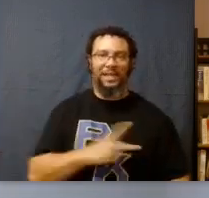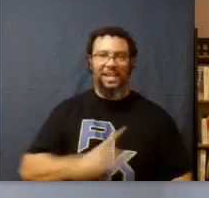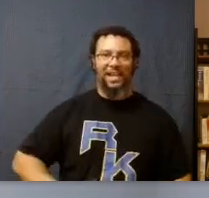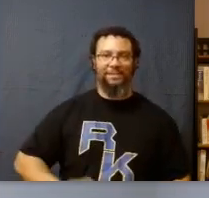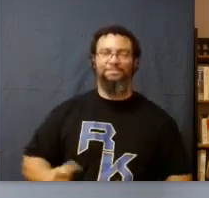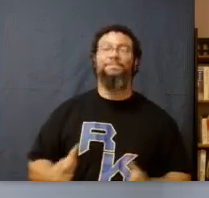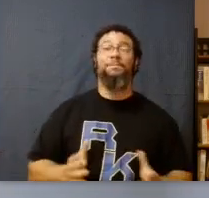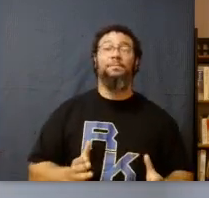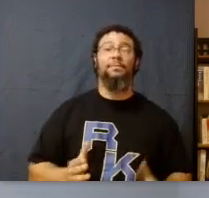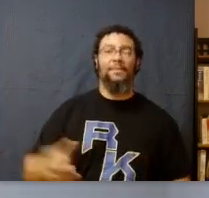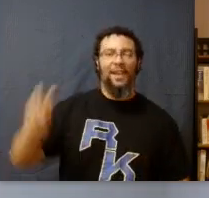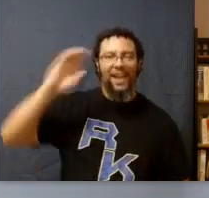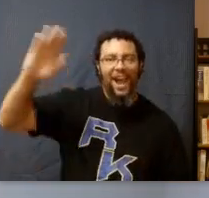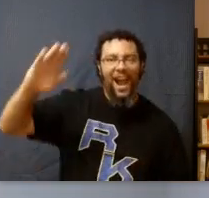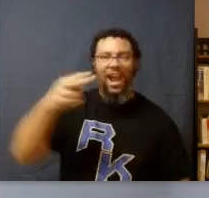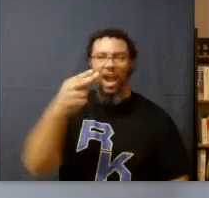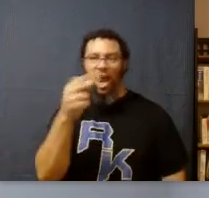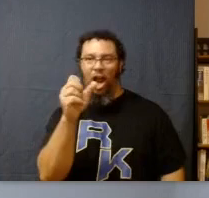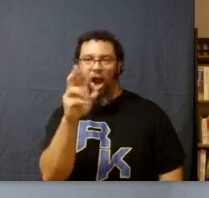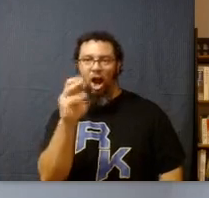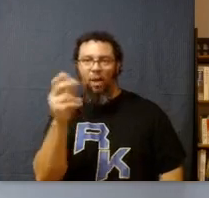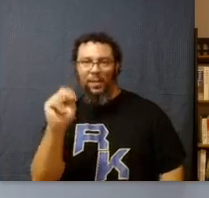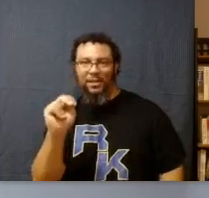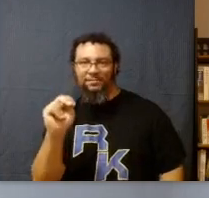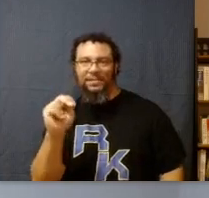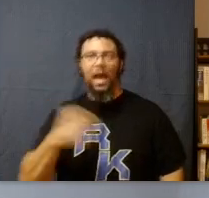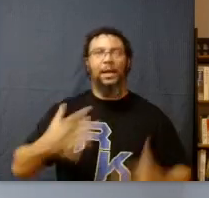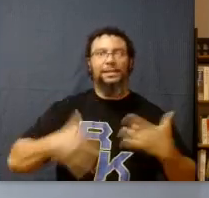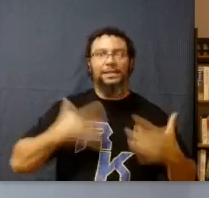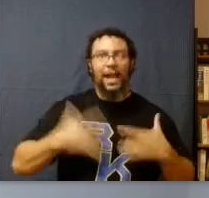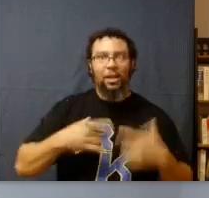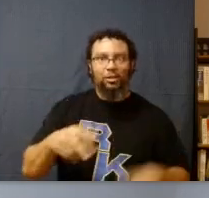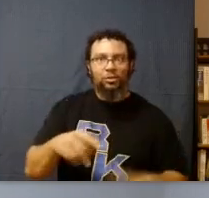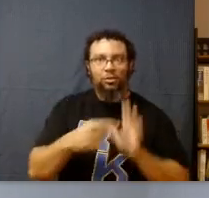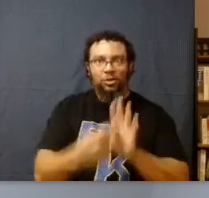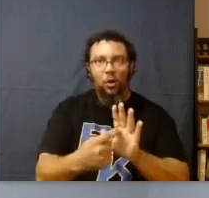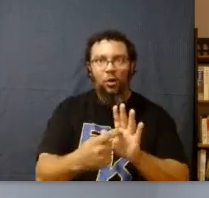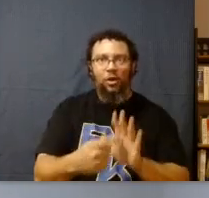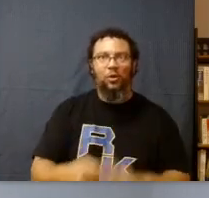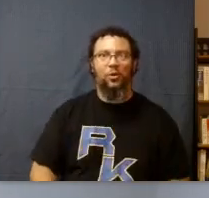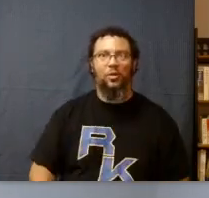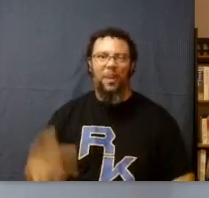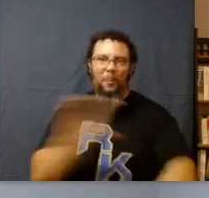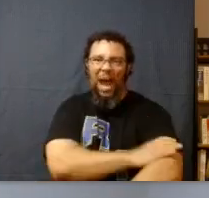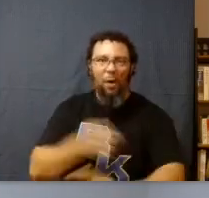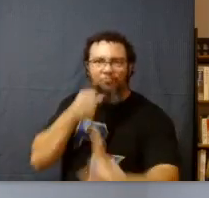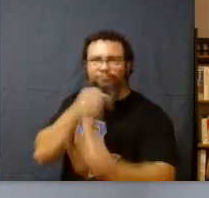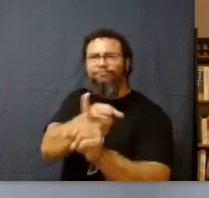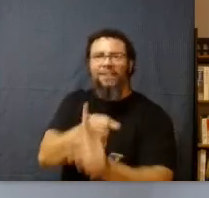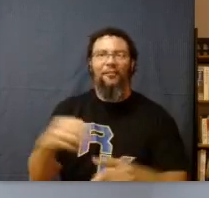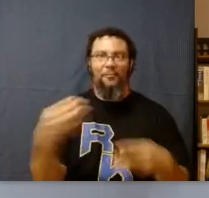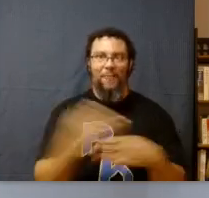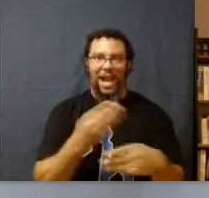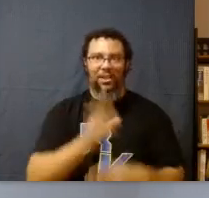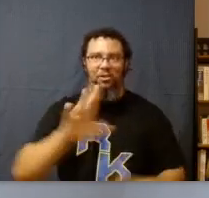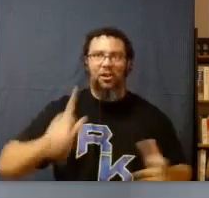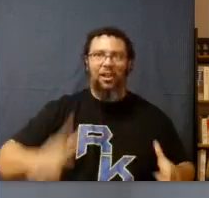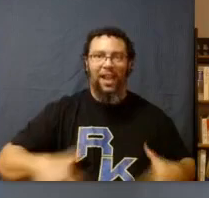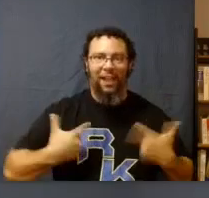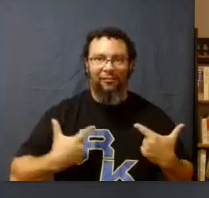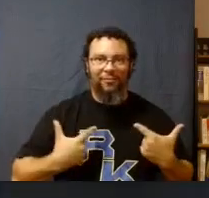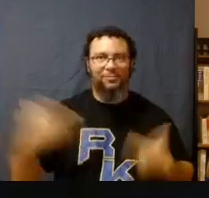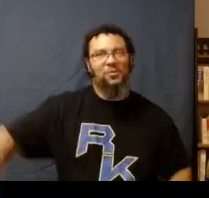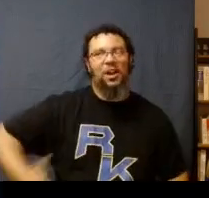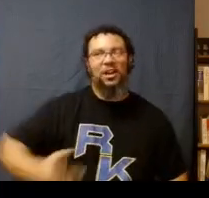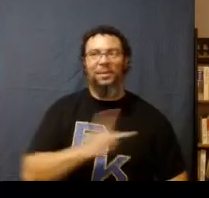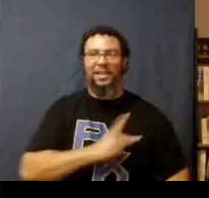Hi, I'm Mr. Harmon. I'm very excited to be able to show you the power of math in your life, and welcome to Rufus King.